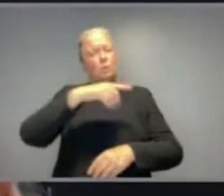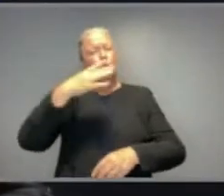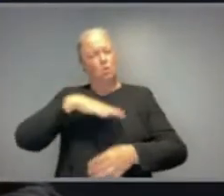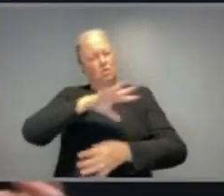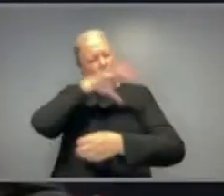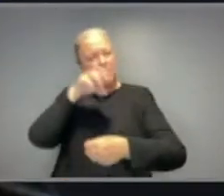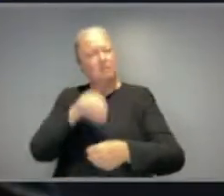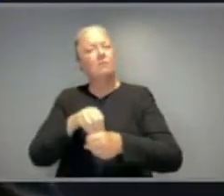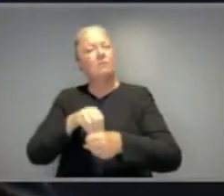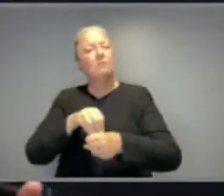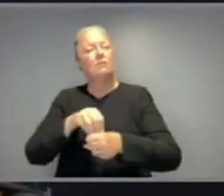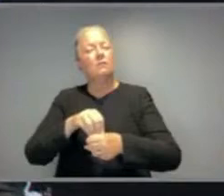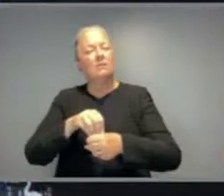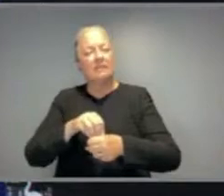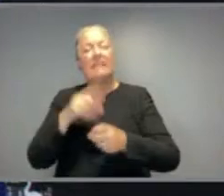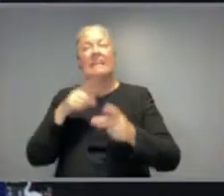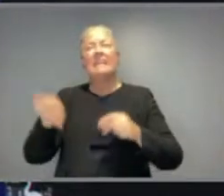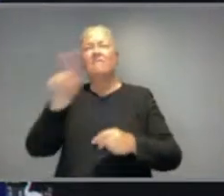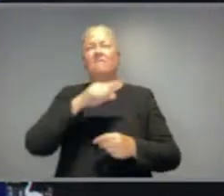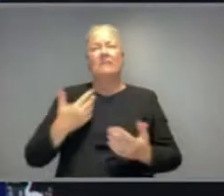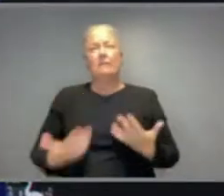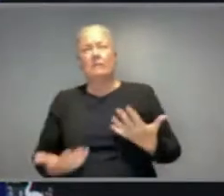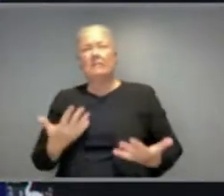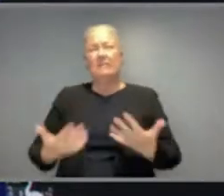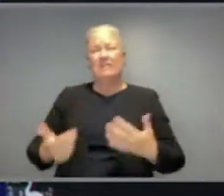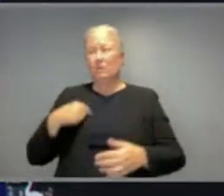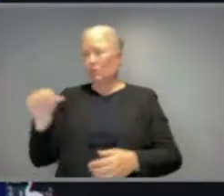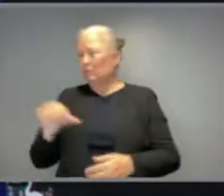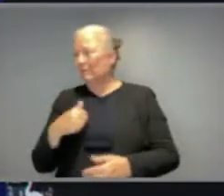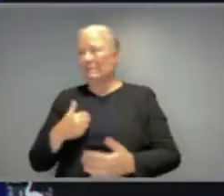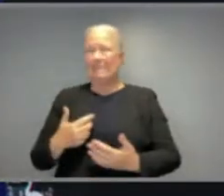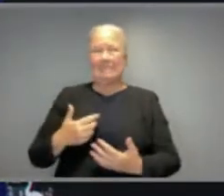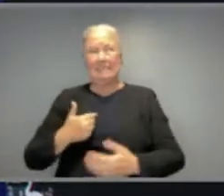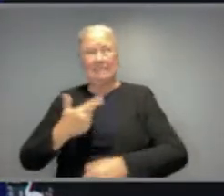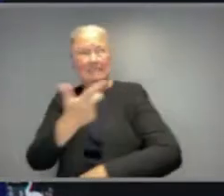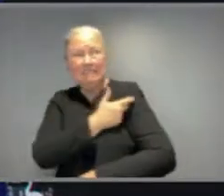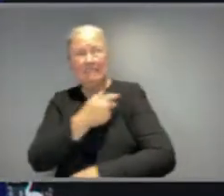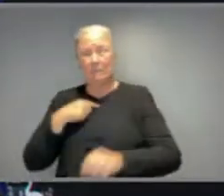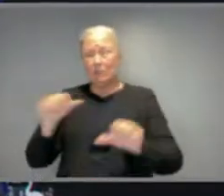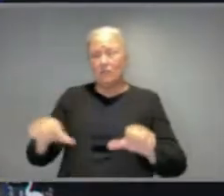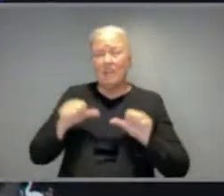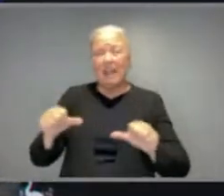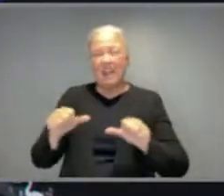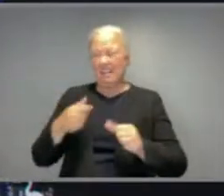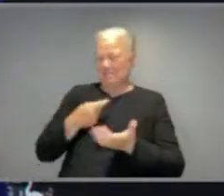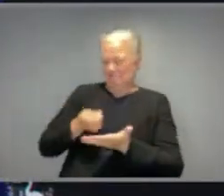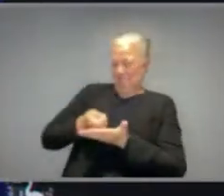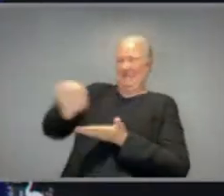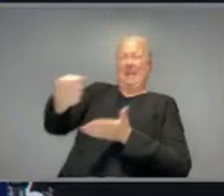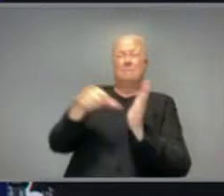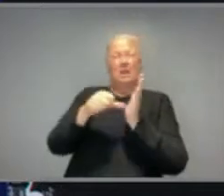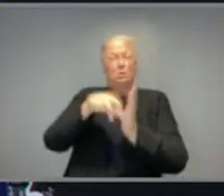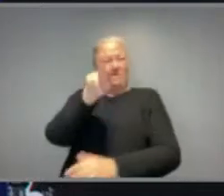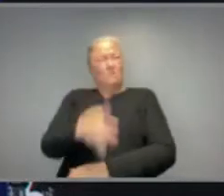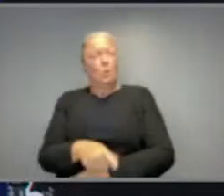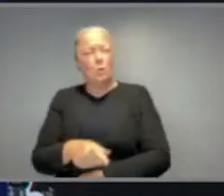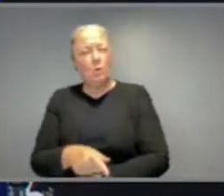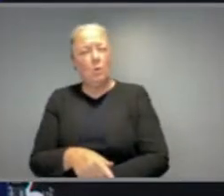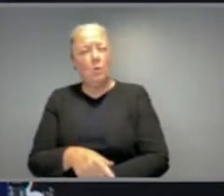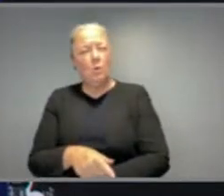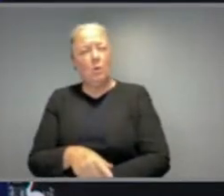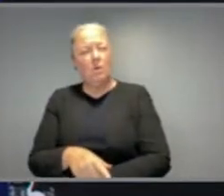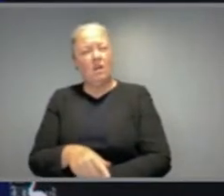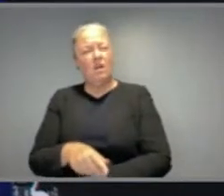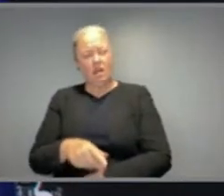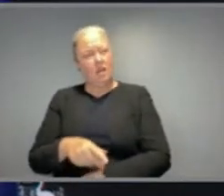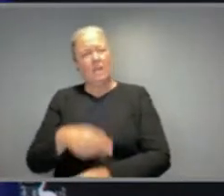have hesitancy about vaccines, I'm not going to pay them off. I'm going to pay a GP to sit down with them